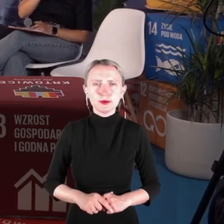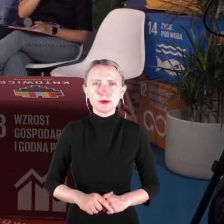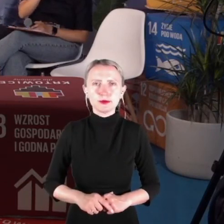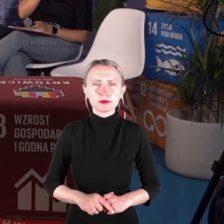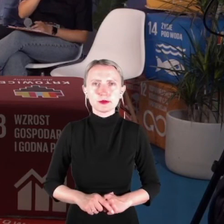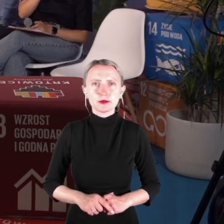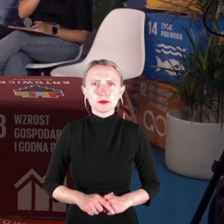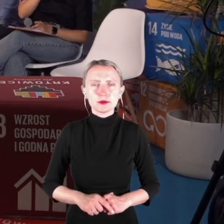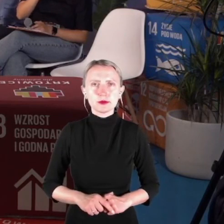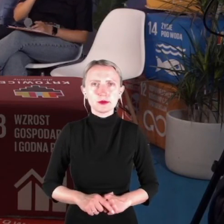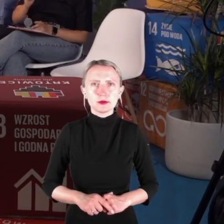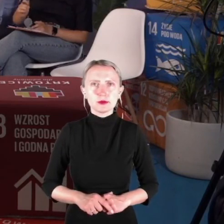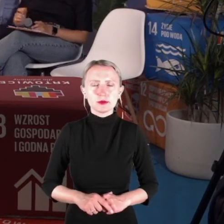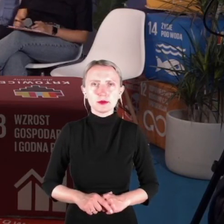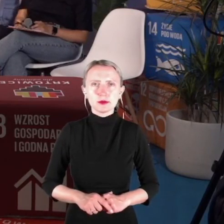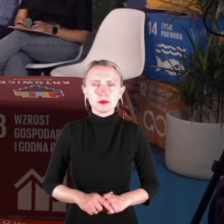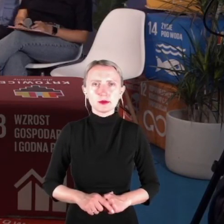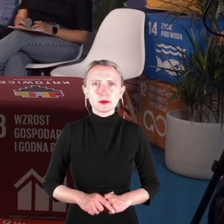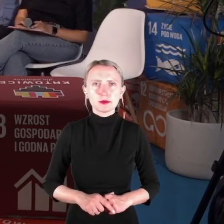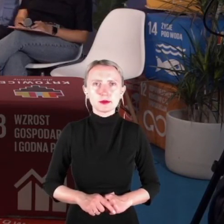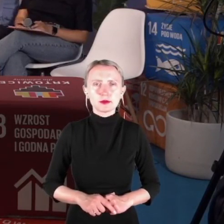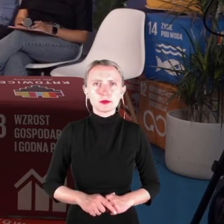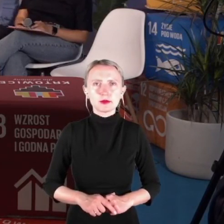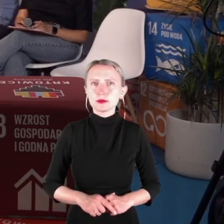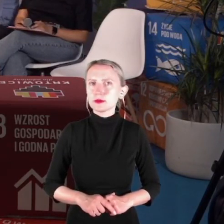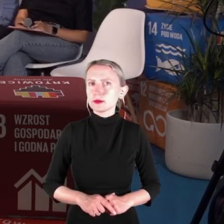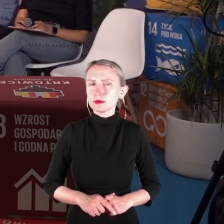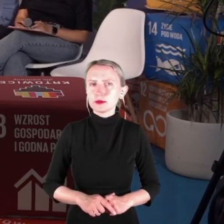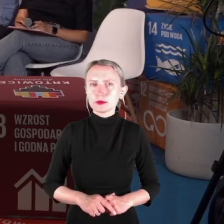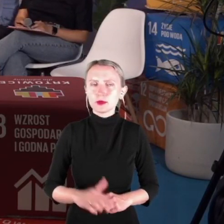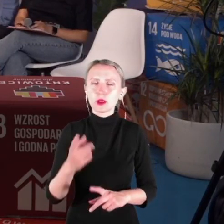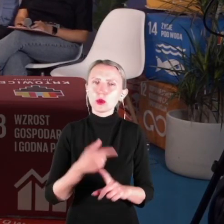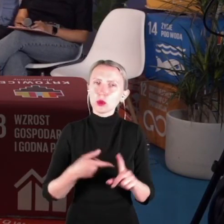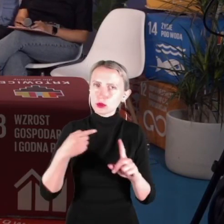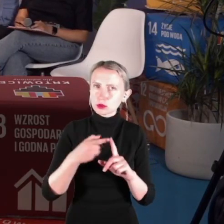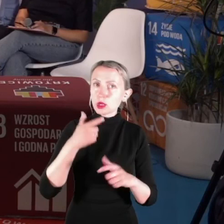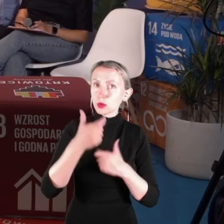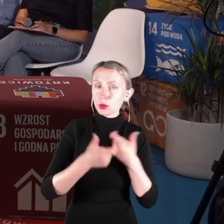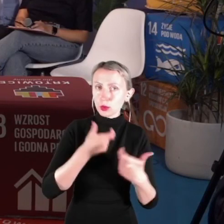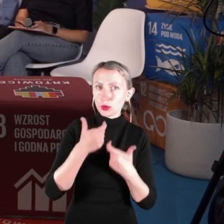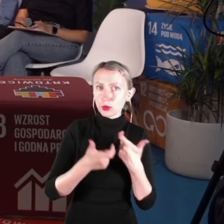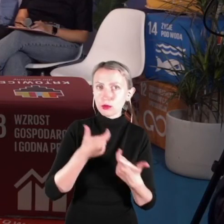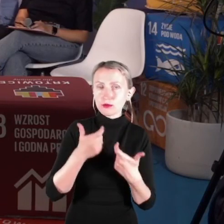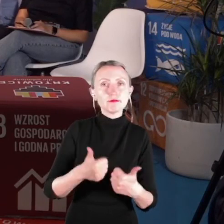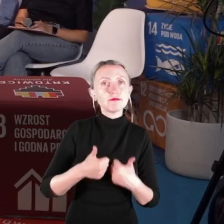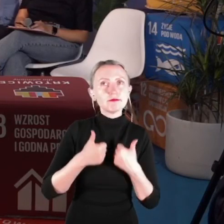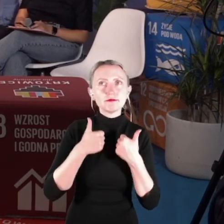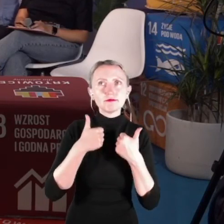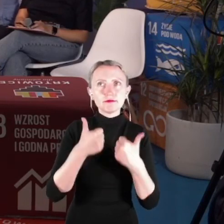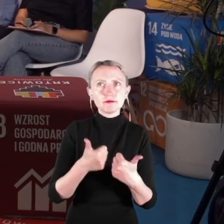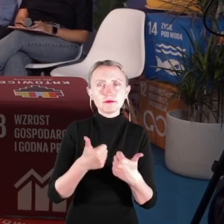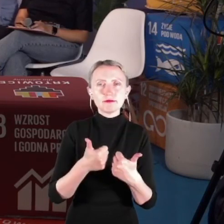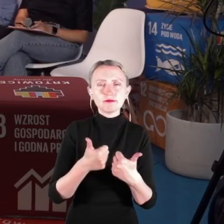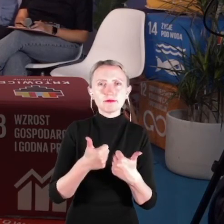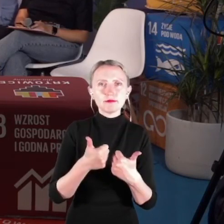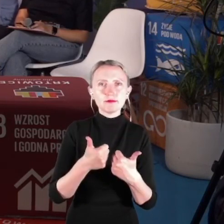or ethnically targeted for screening. And I have to give some credit to the Marine Terrein Amsterdam, which is the living